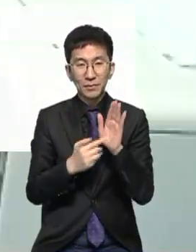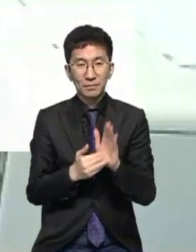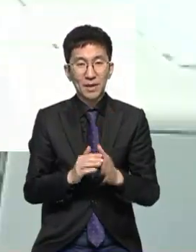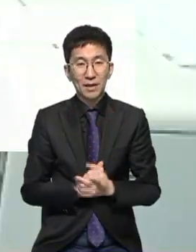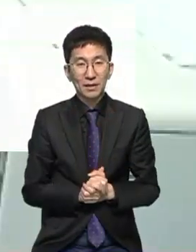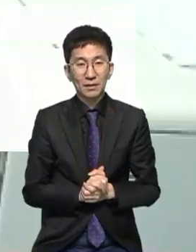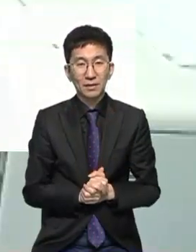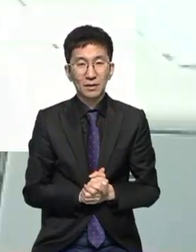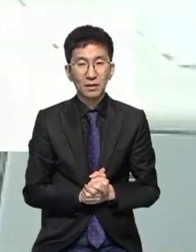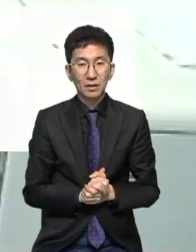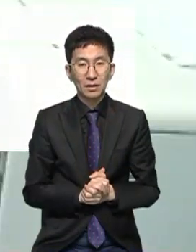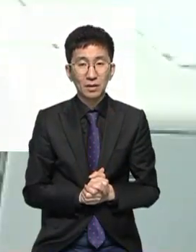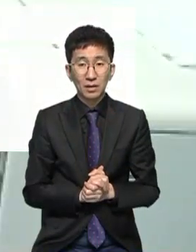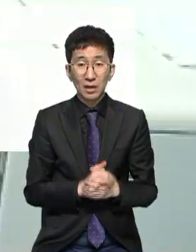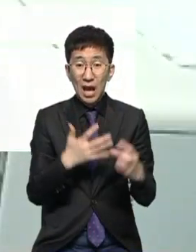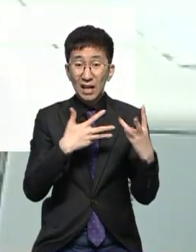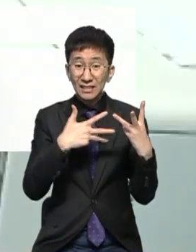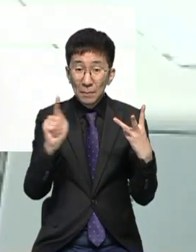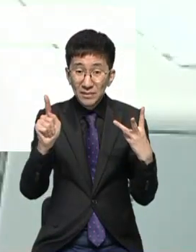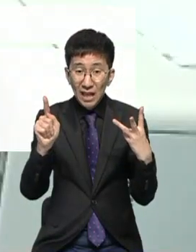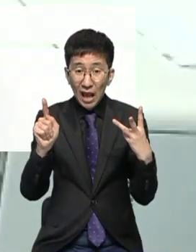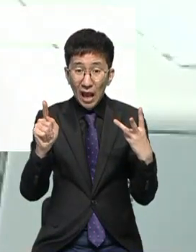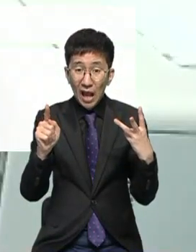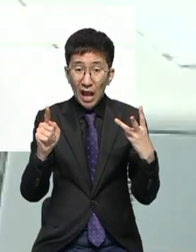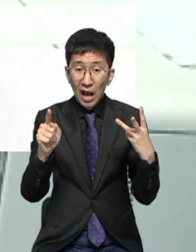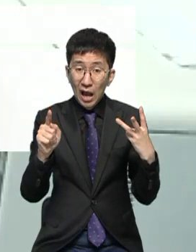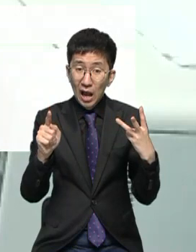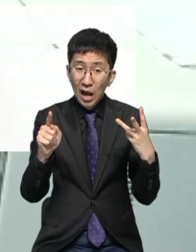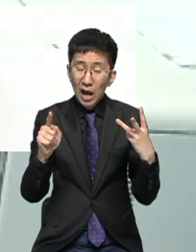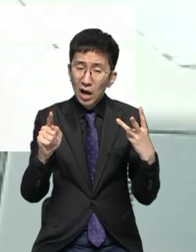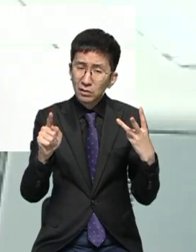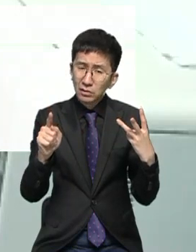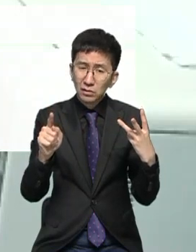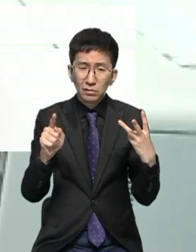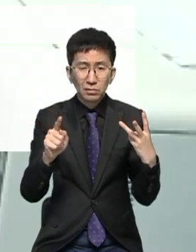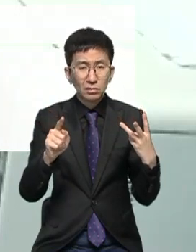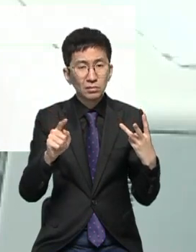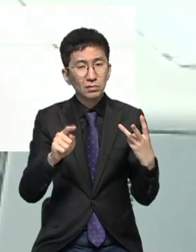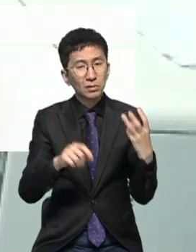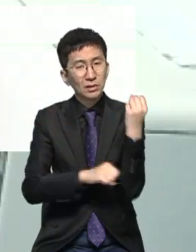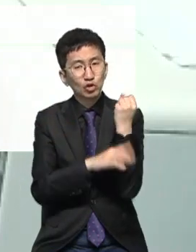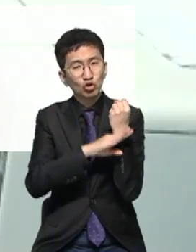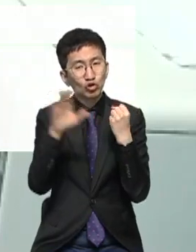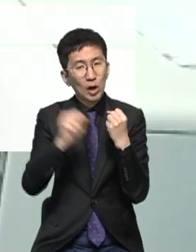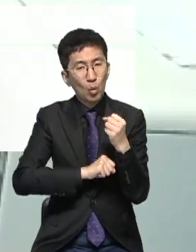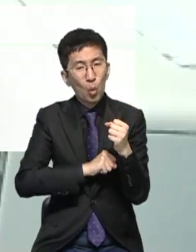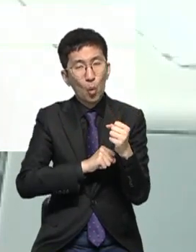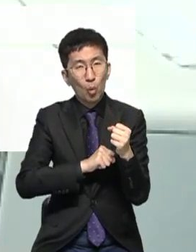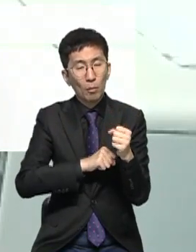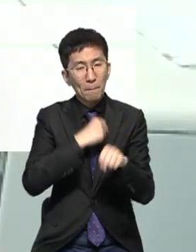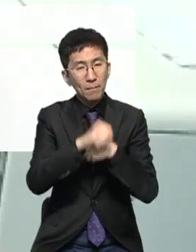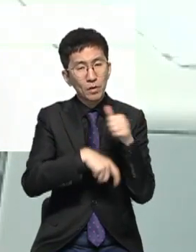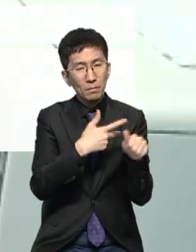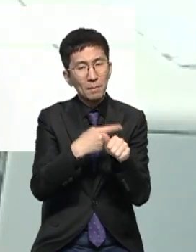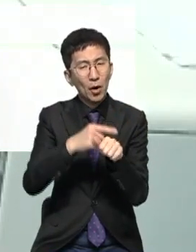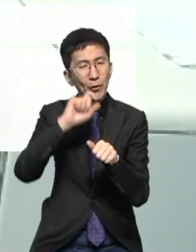decided just based on antibody data. We need to see community data,